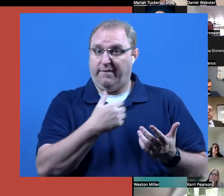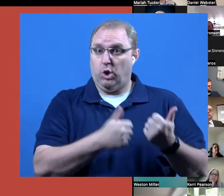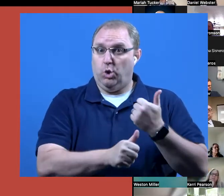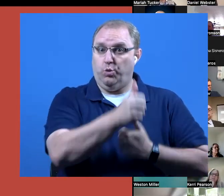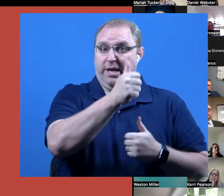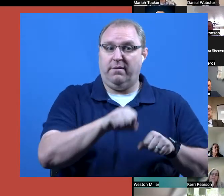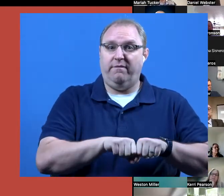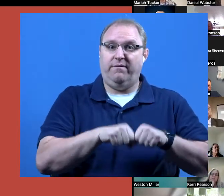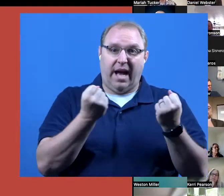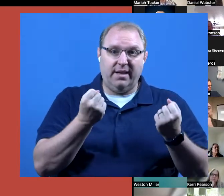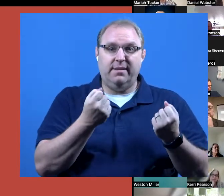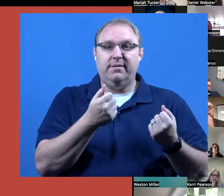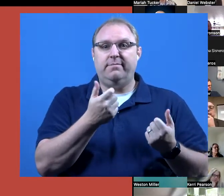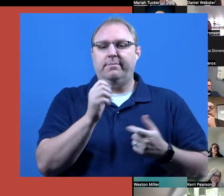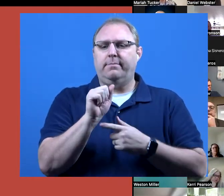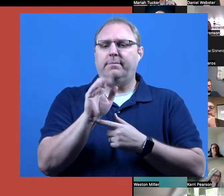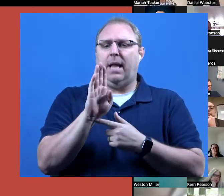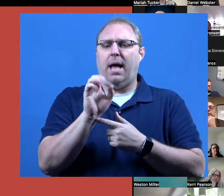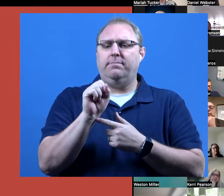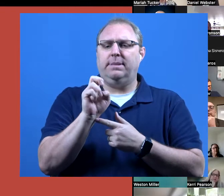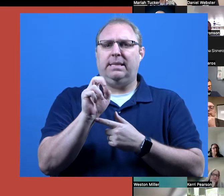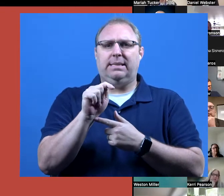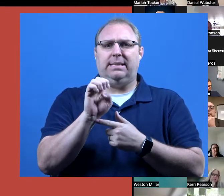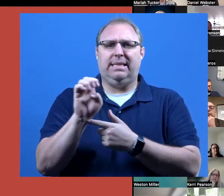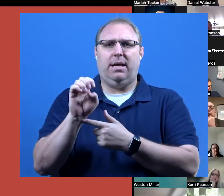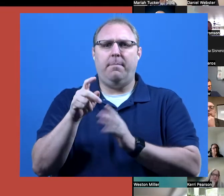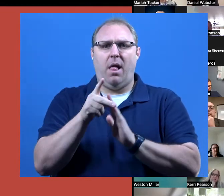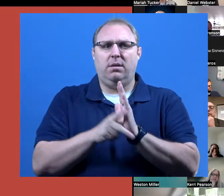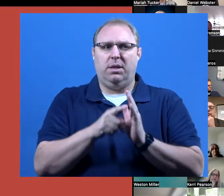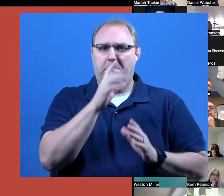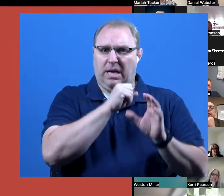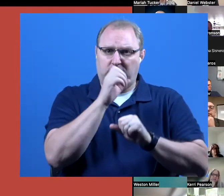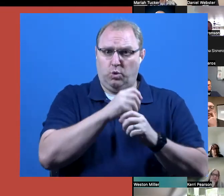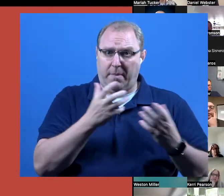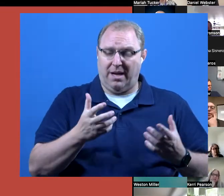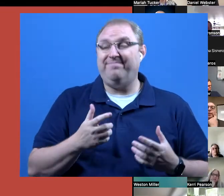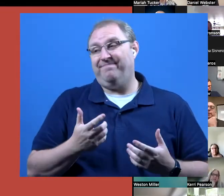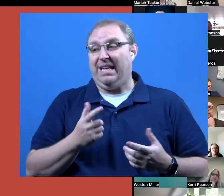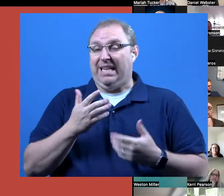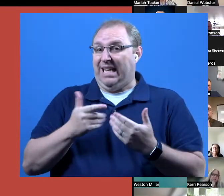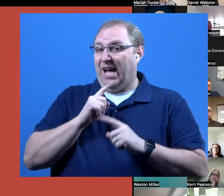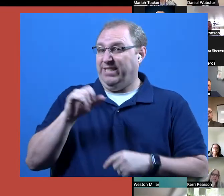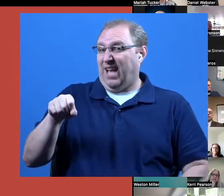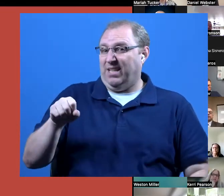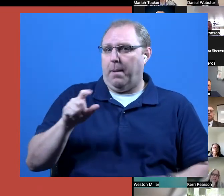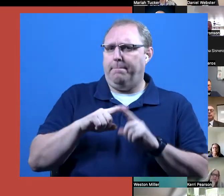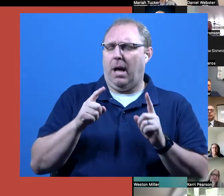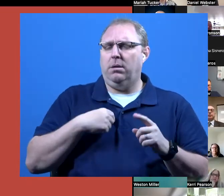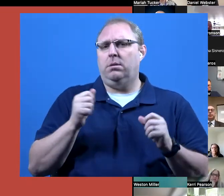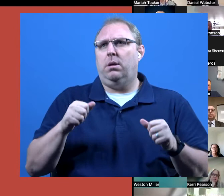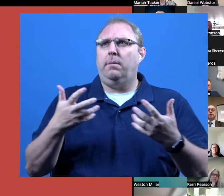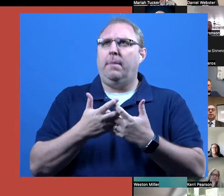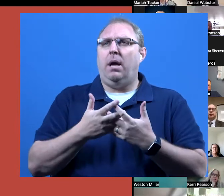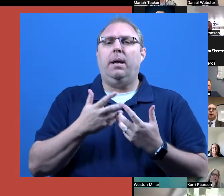yes, but I'll combine that with contact HR as soon as that starts to happen. If you start to see a pattern